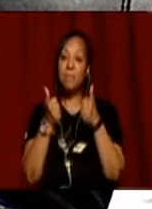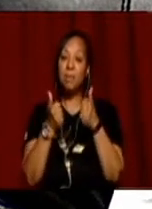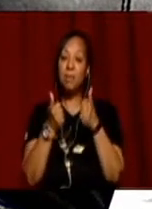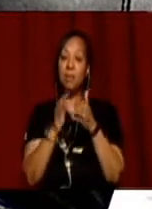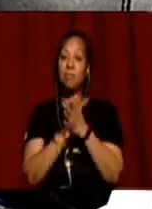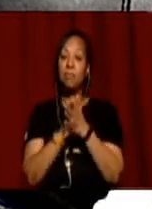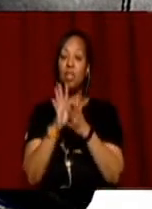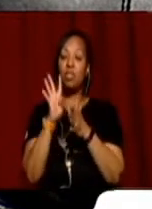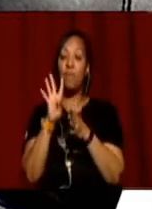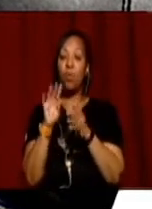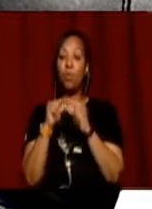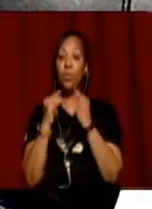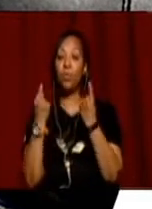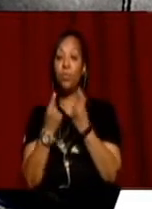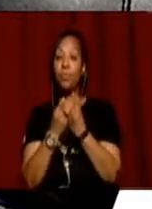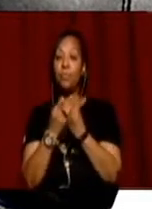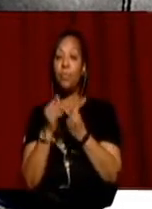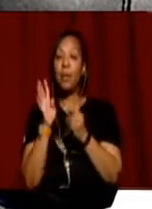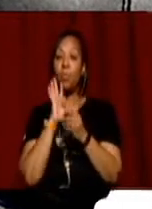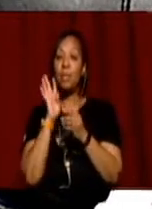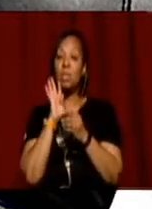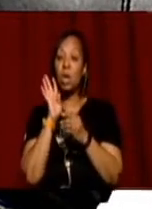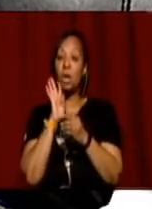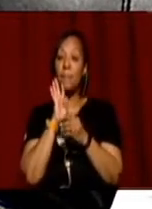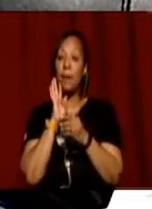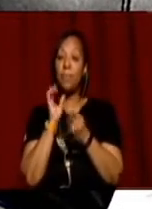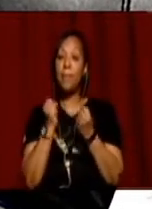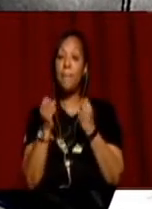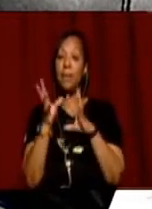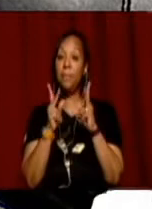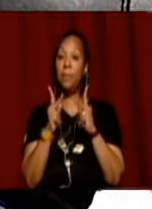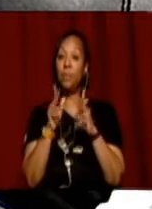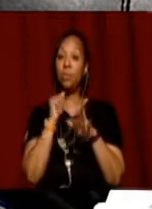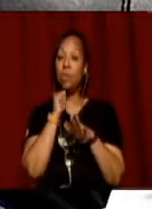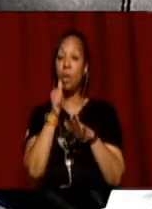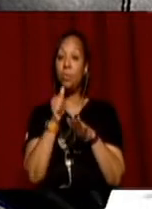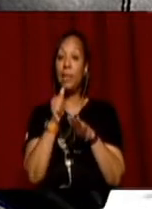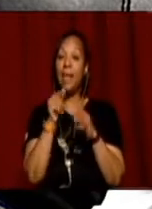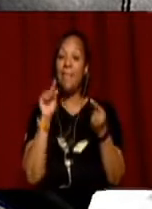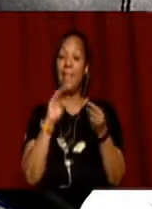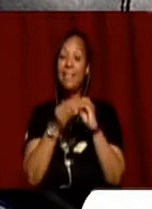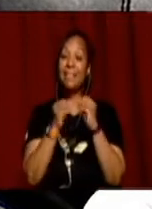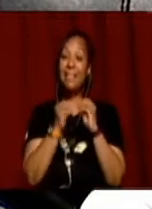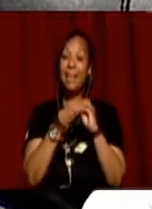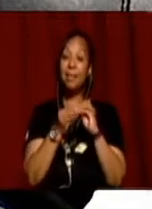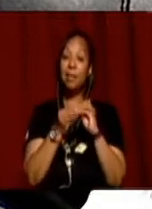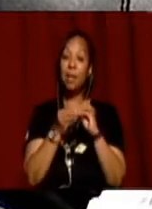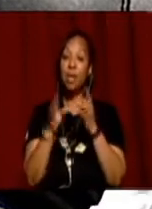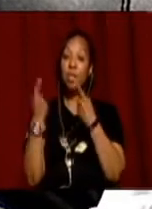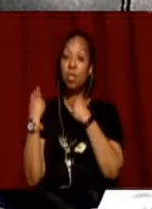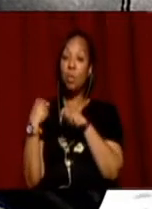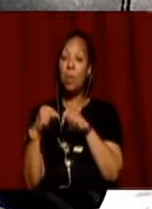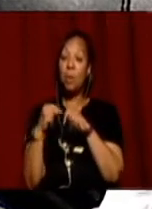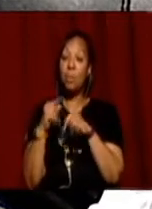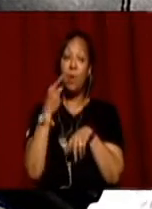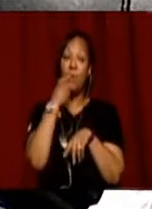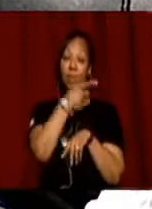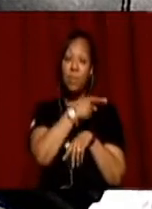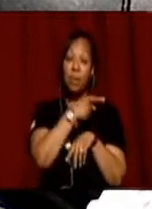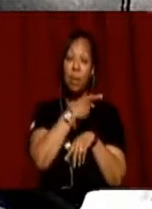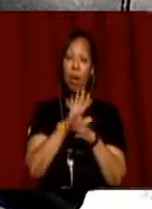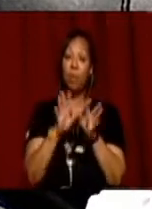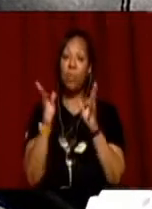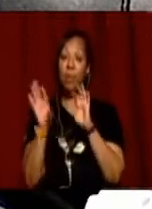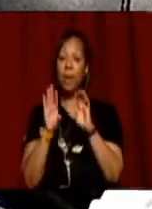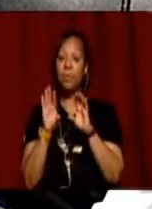fourth item that we talk about that many others don't, and that's data points. So while we were actually over there, we